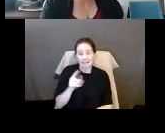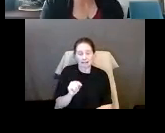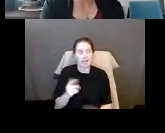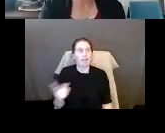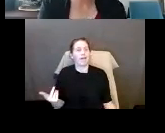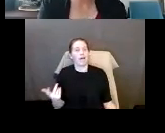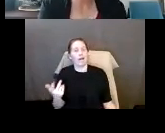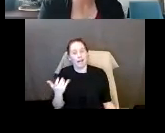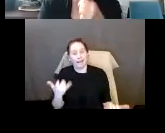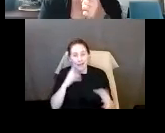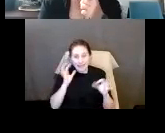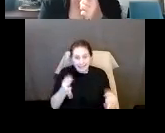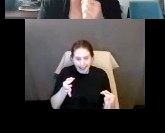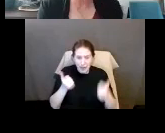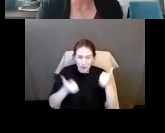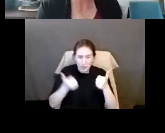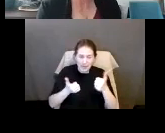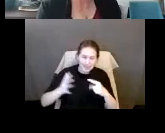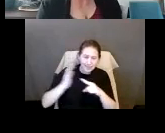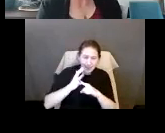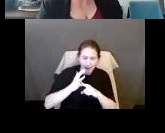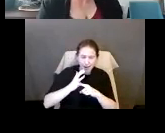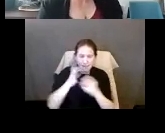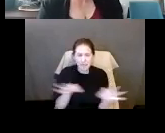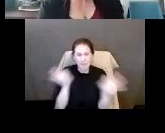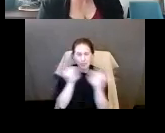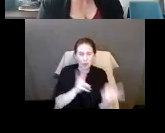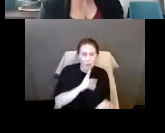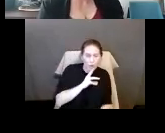You're deciding between the two most precious commodities.